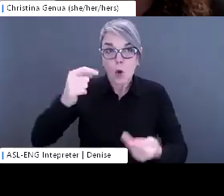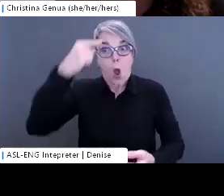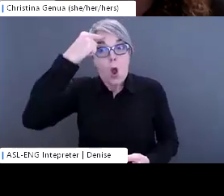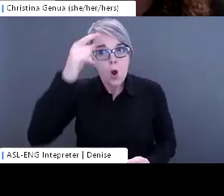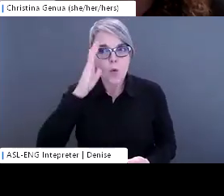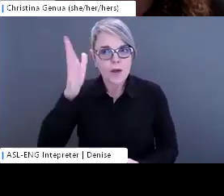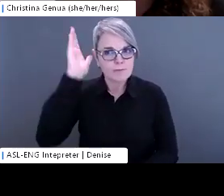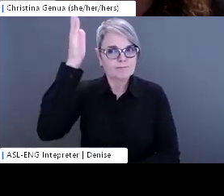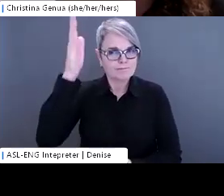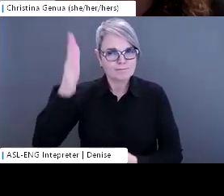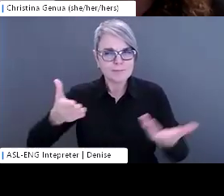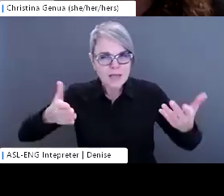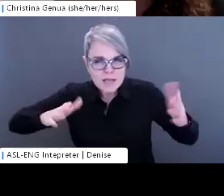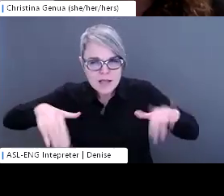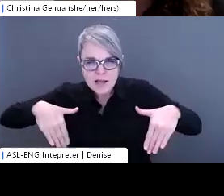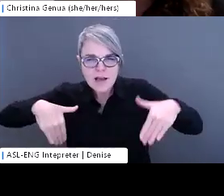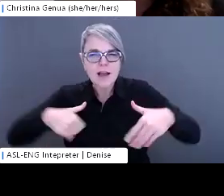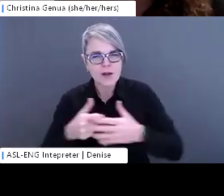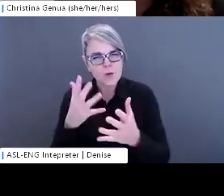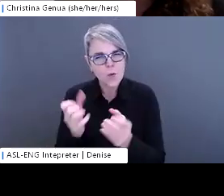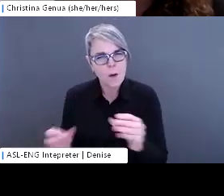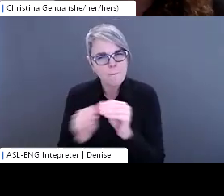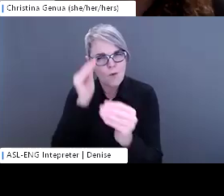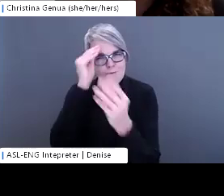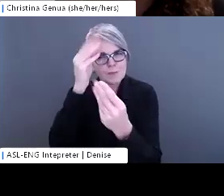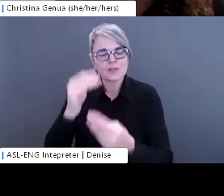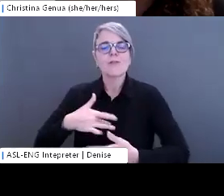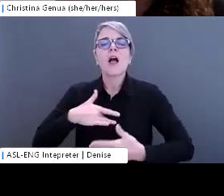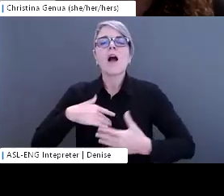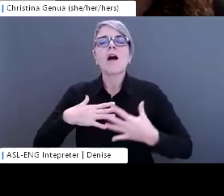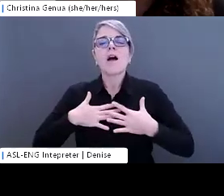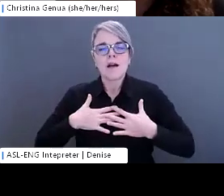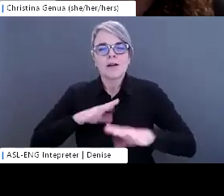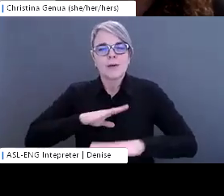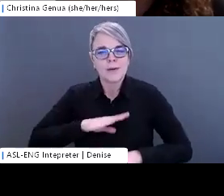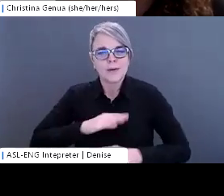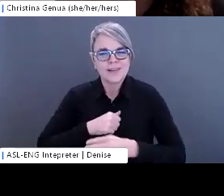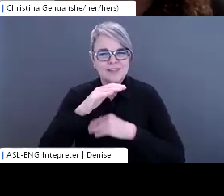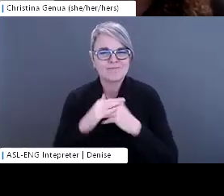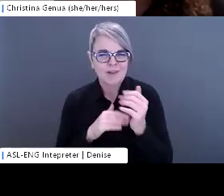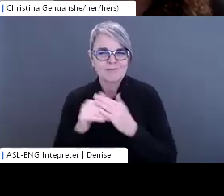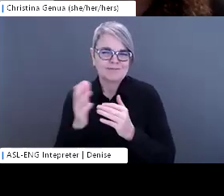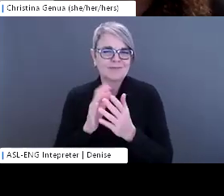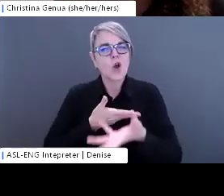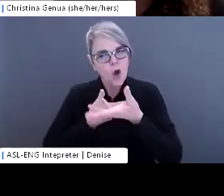Maybe we can get some responses if anyone has anything. If not, we can